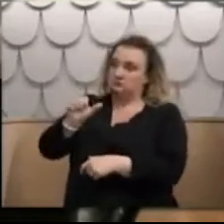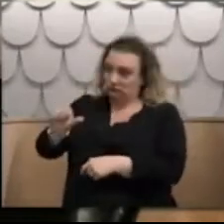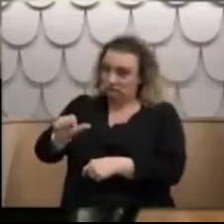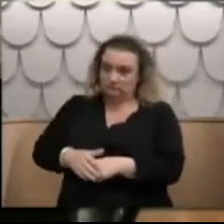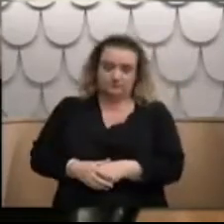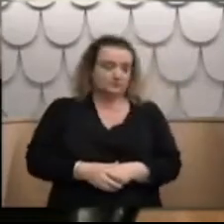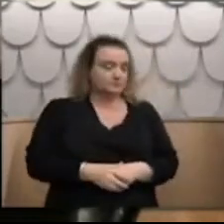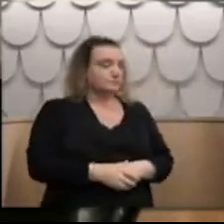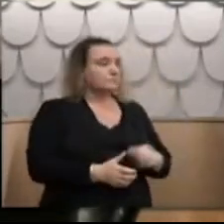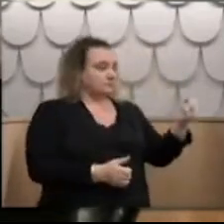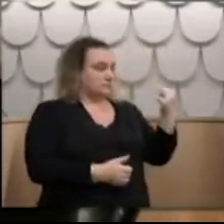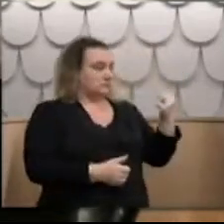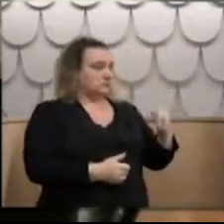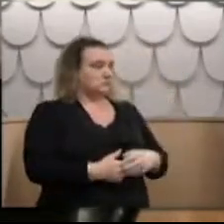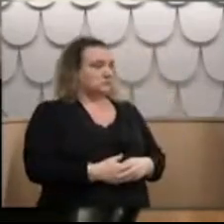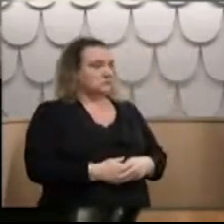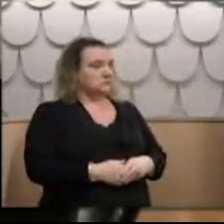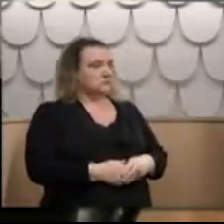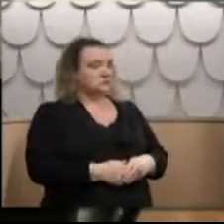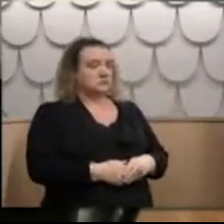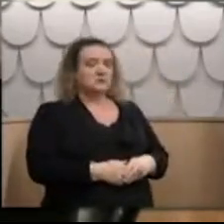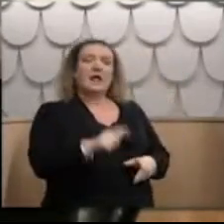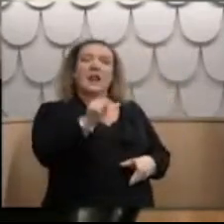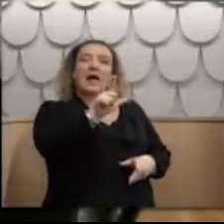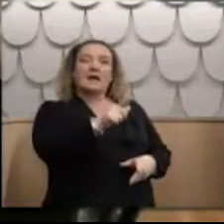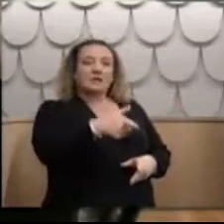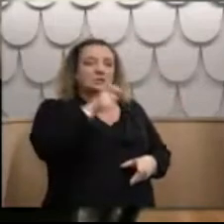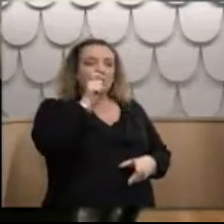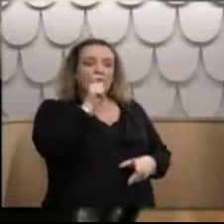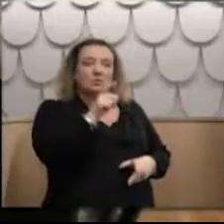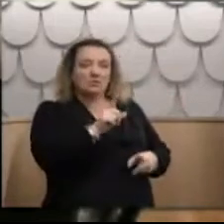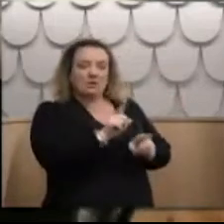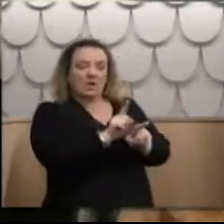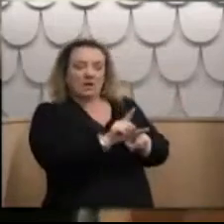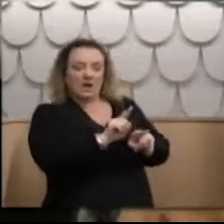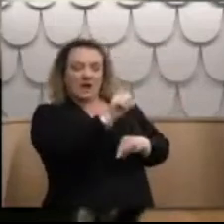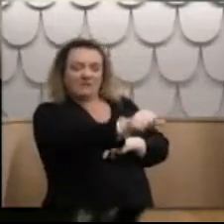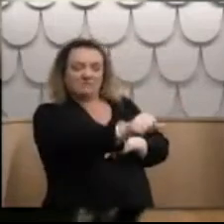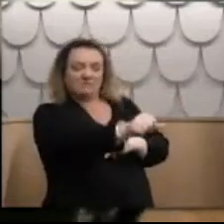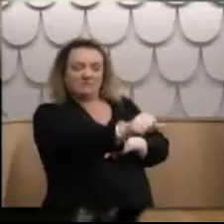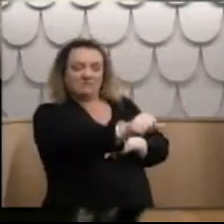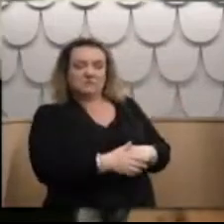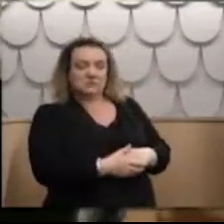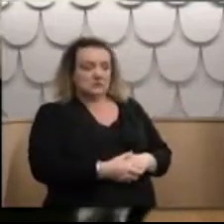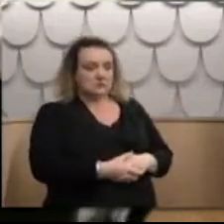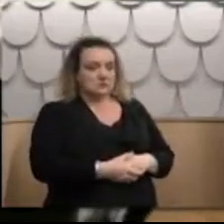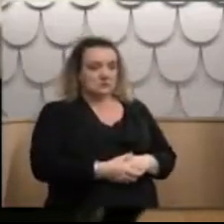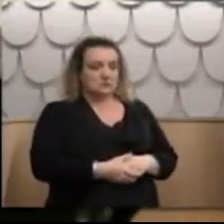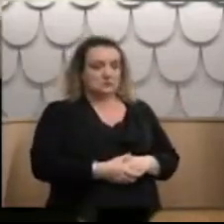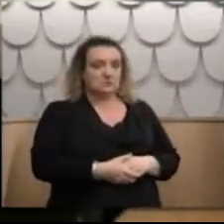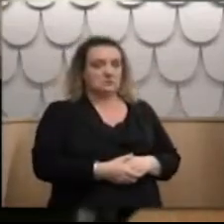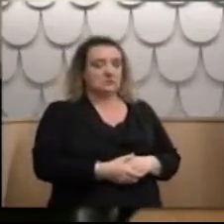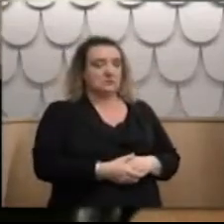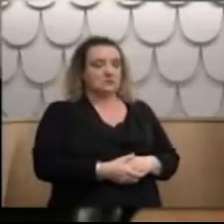Yeah. What were you like after you would have the liquid, after you would take the drink? What was the effect? Well, Howard stayed